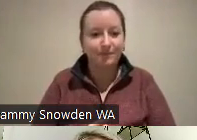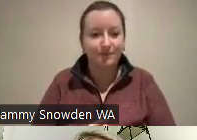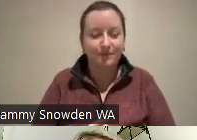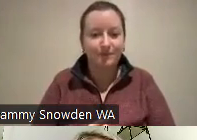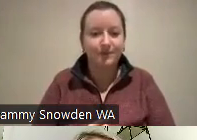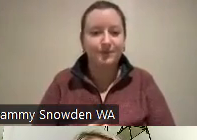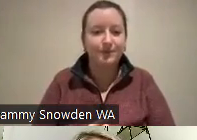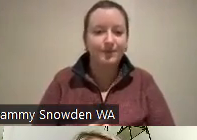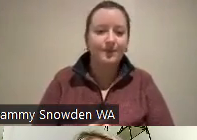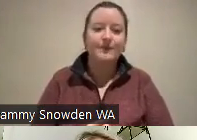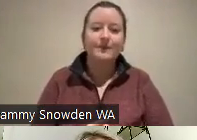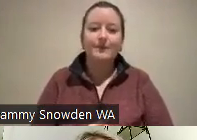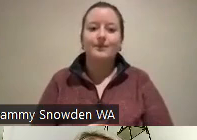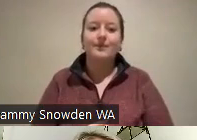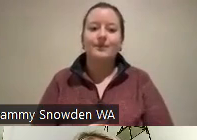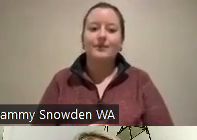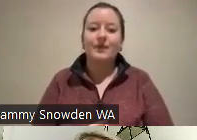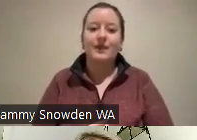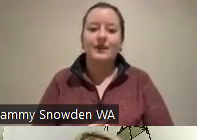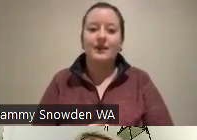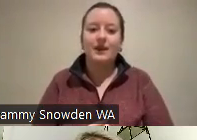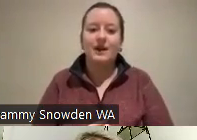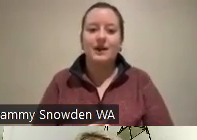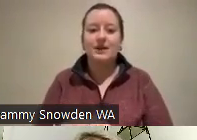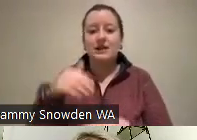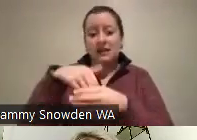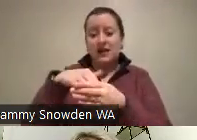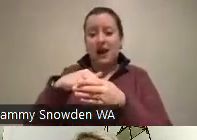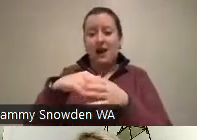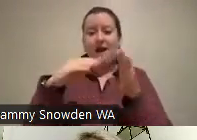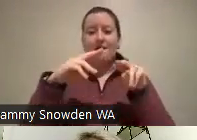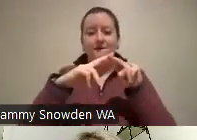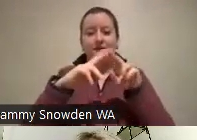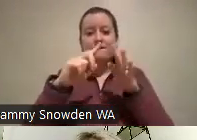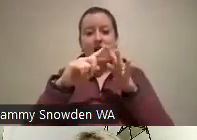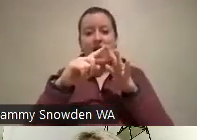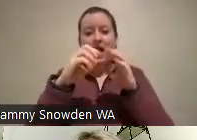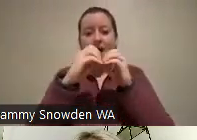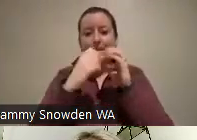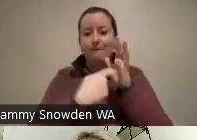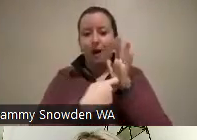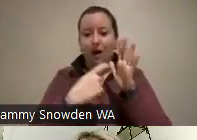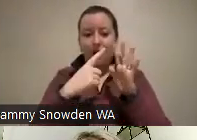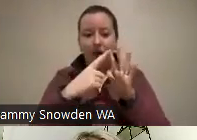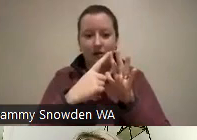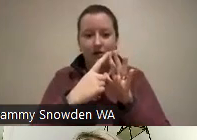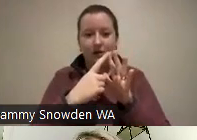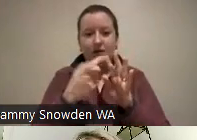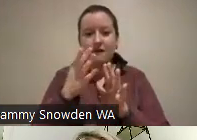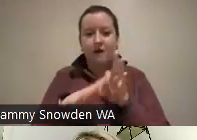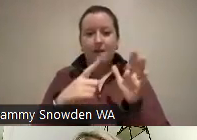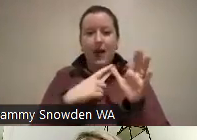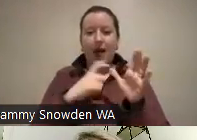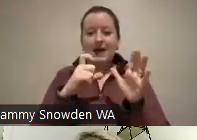So yeah, it's got acacia fiber, and it's got an ingredient in it which Lisa said which helps it